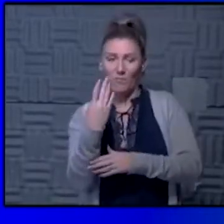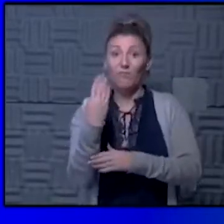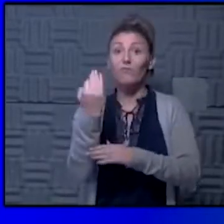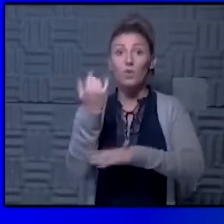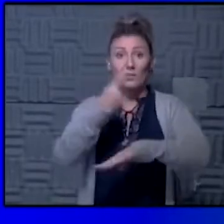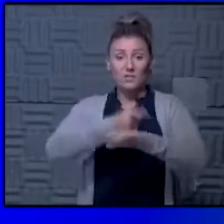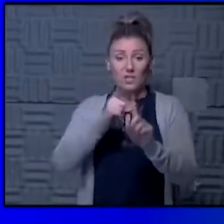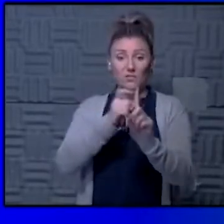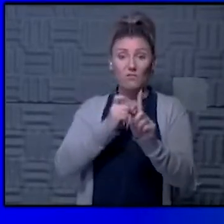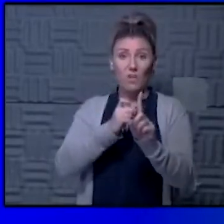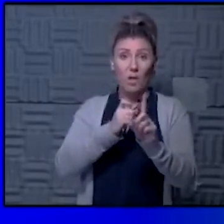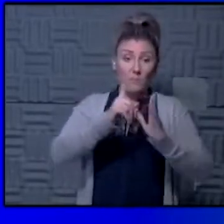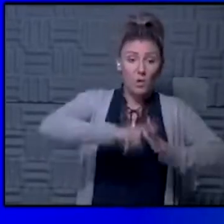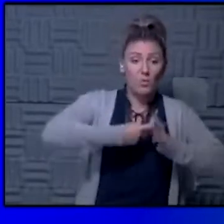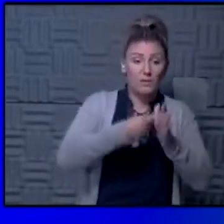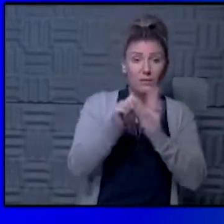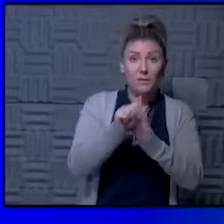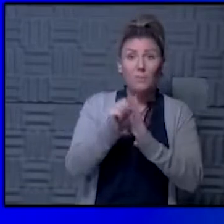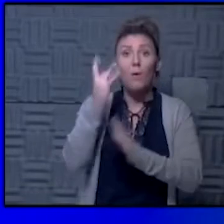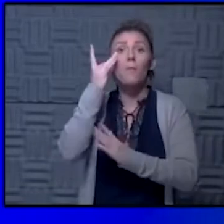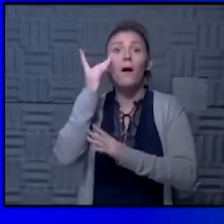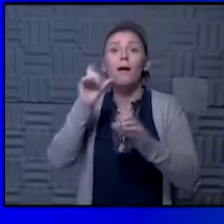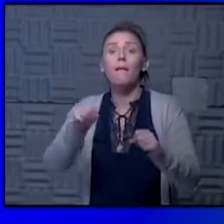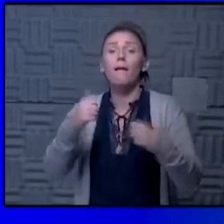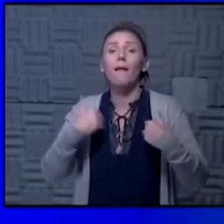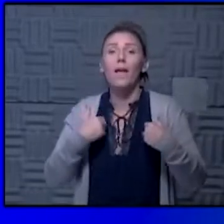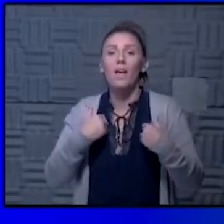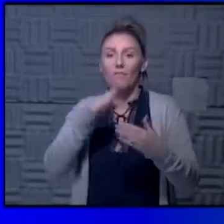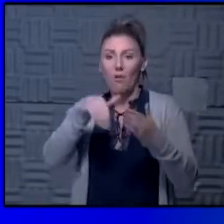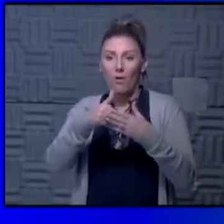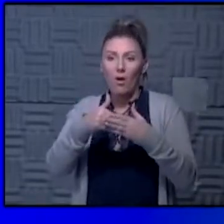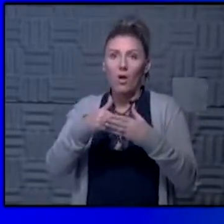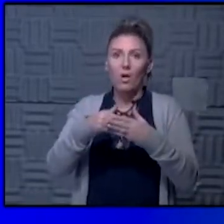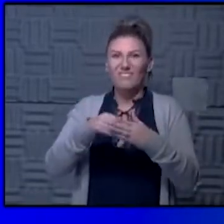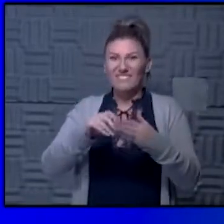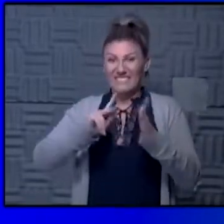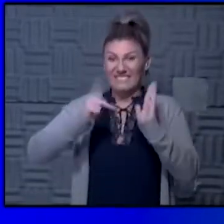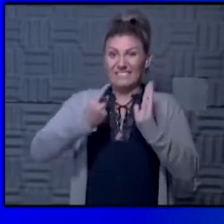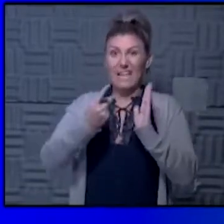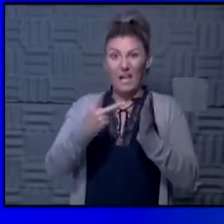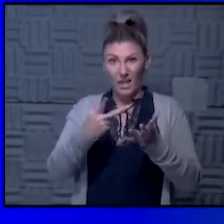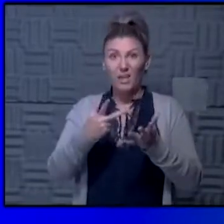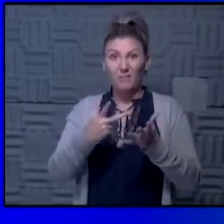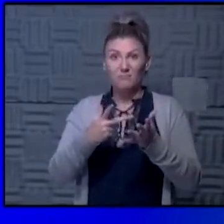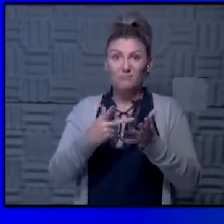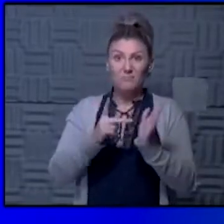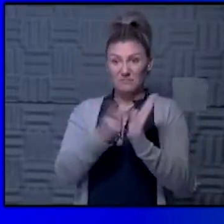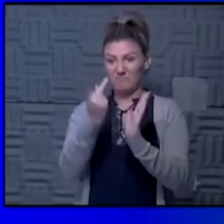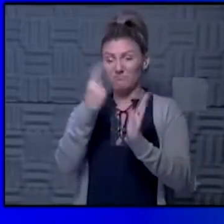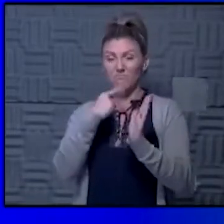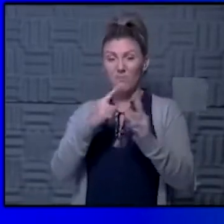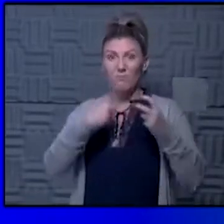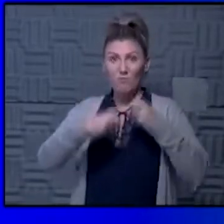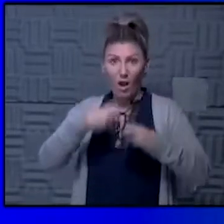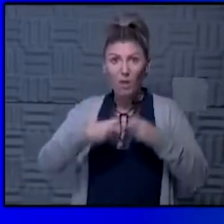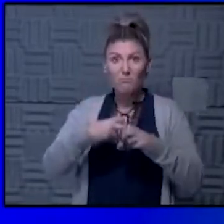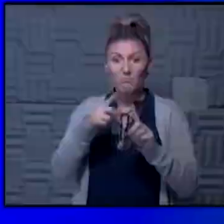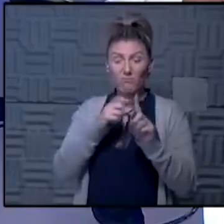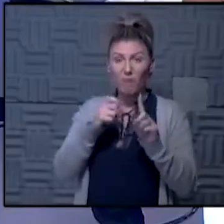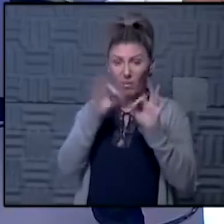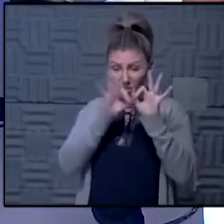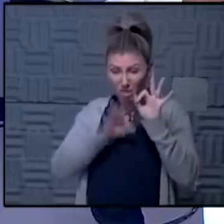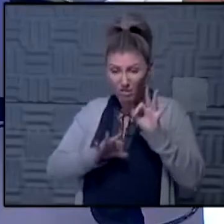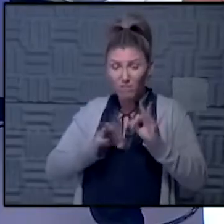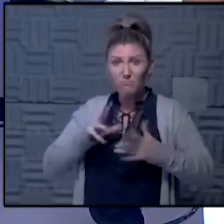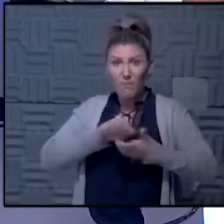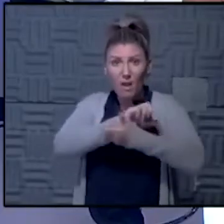14 days from your original symptoms, because that's when you can have all those subsequent problems. So you're exactly right about that.